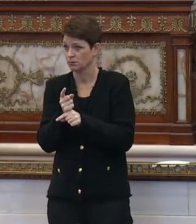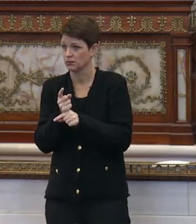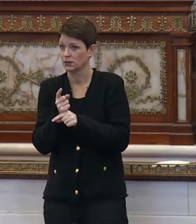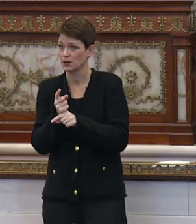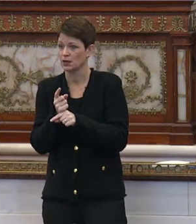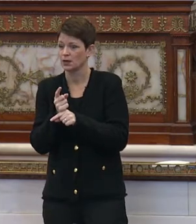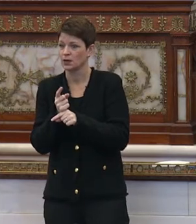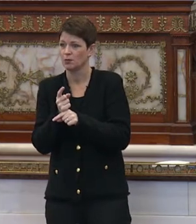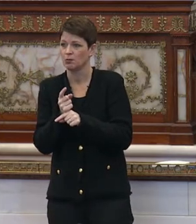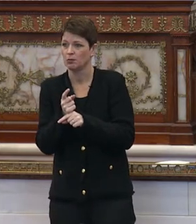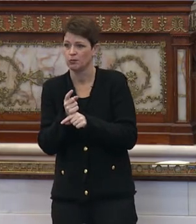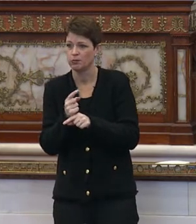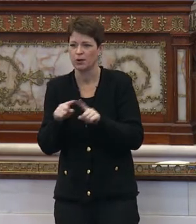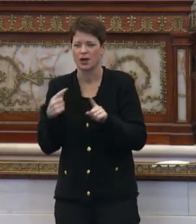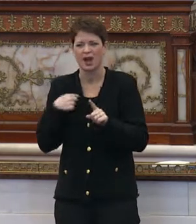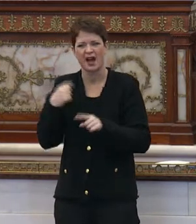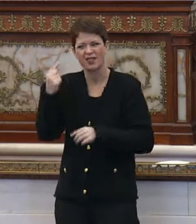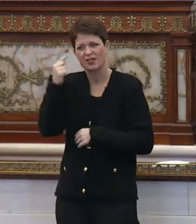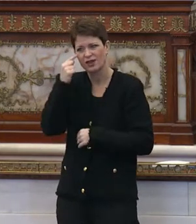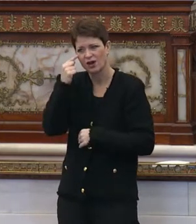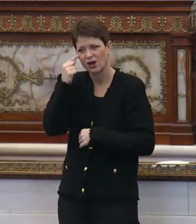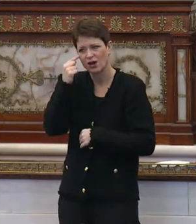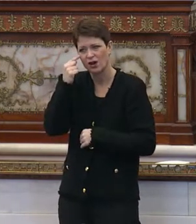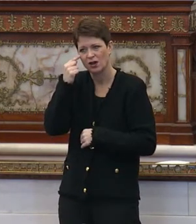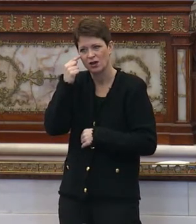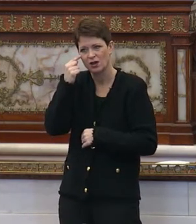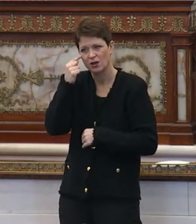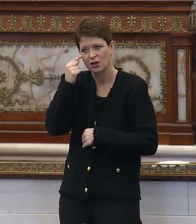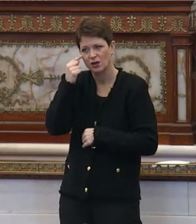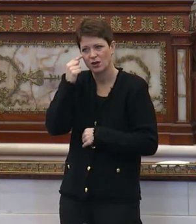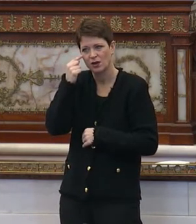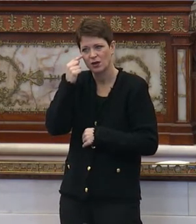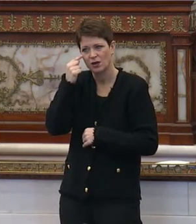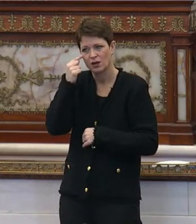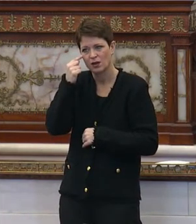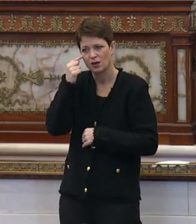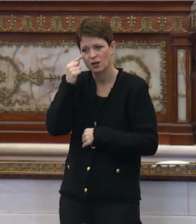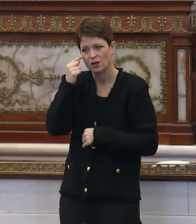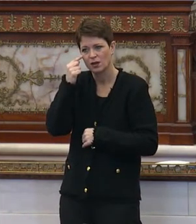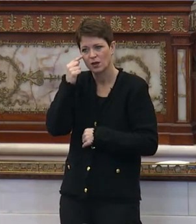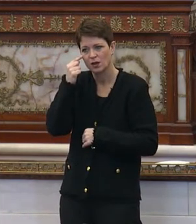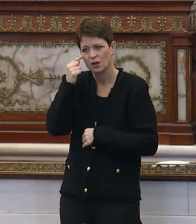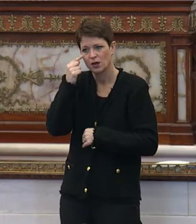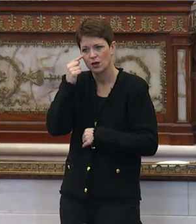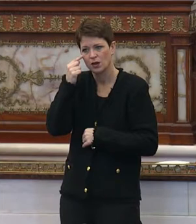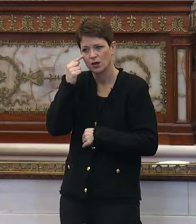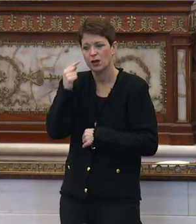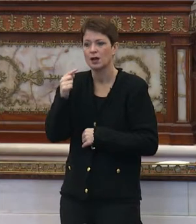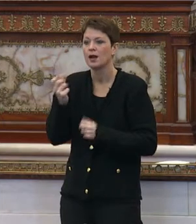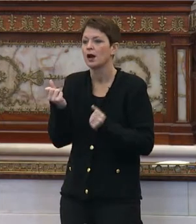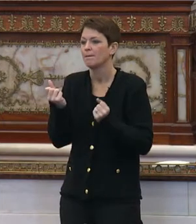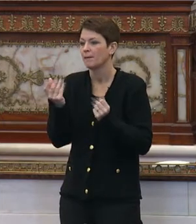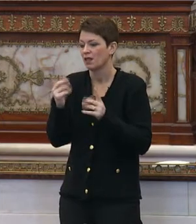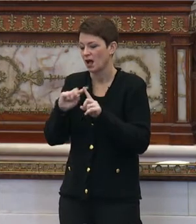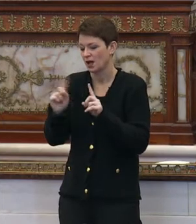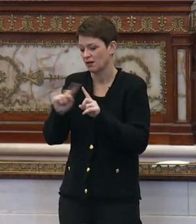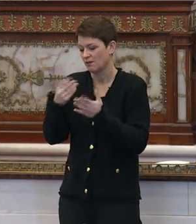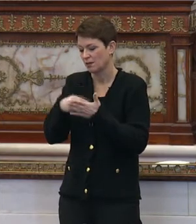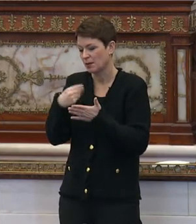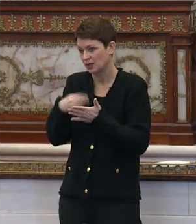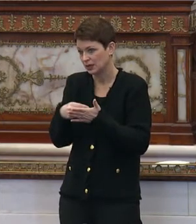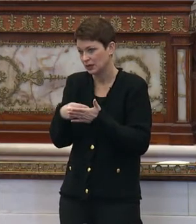But I was under the impression that we were trying to afford on the street. So a lot of the funding